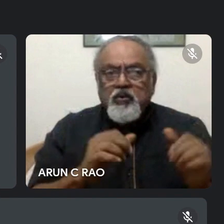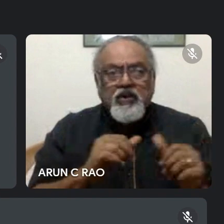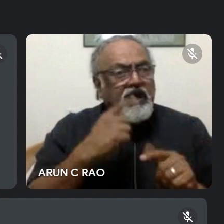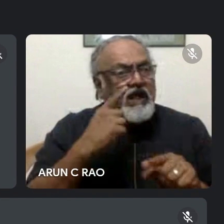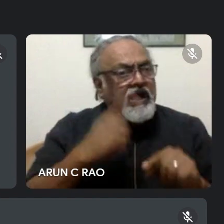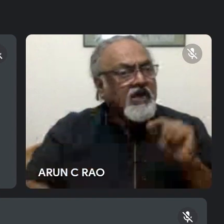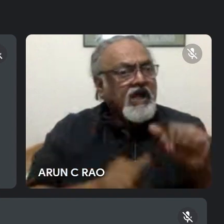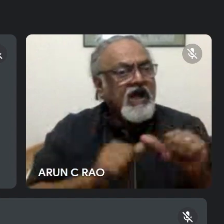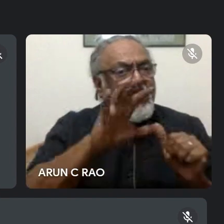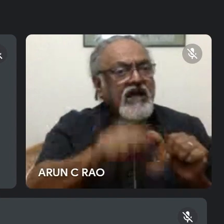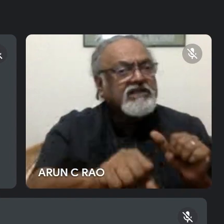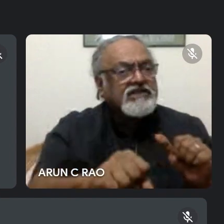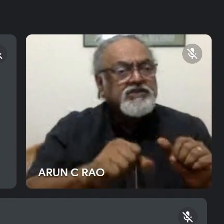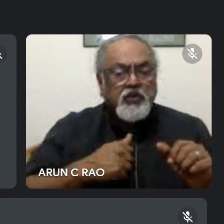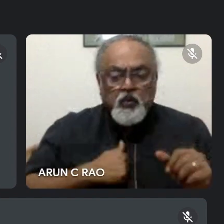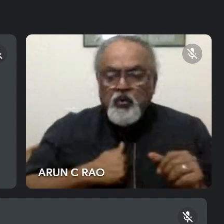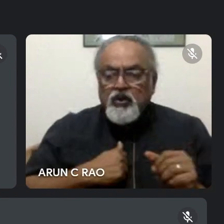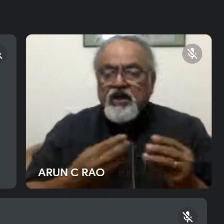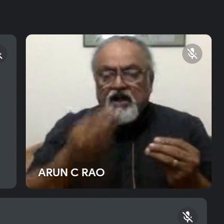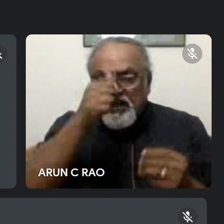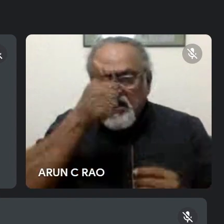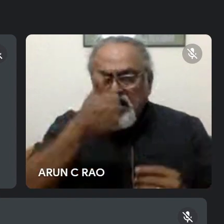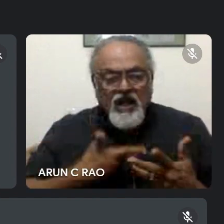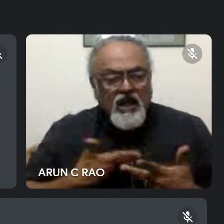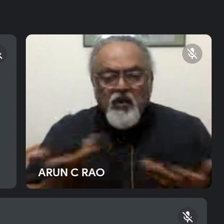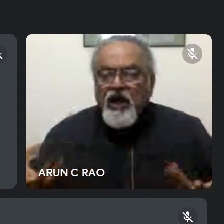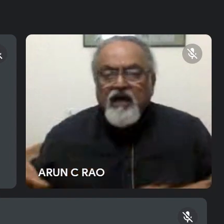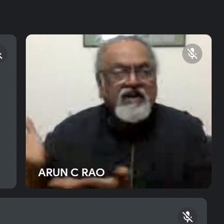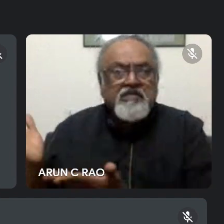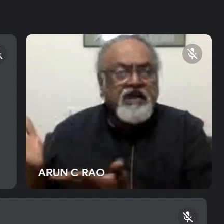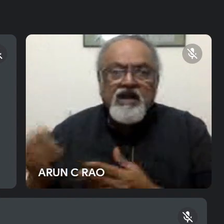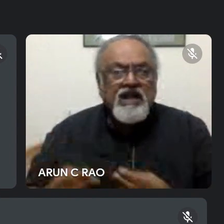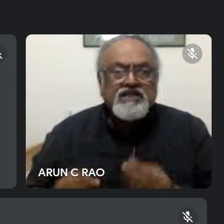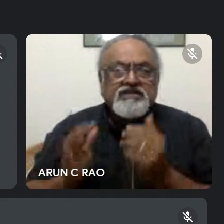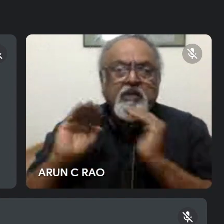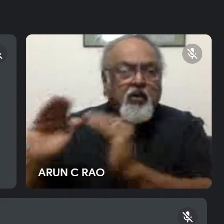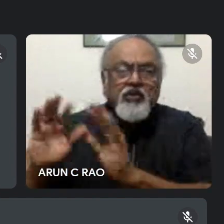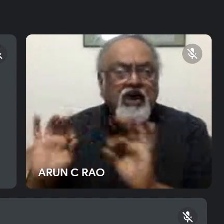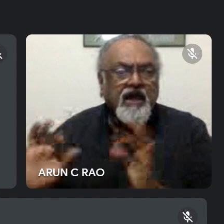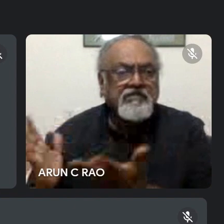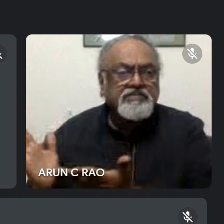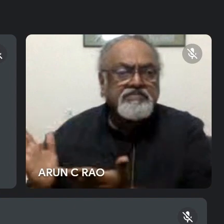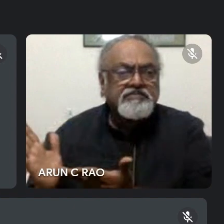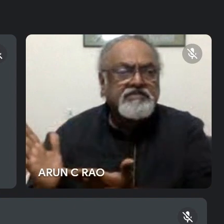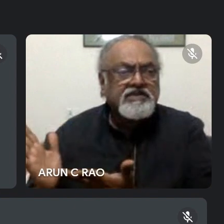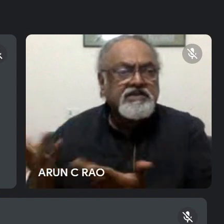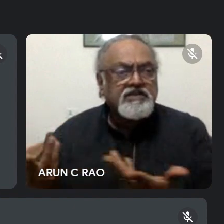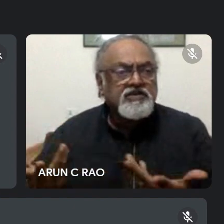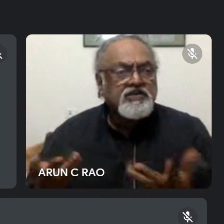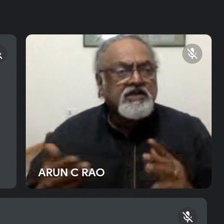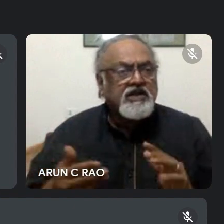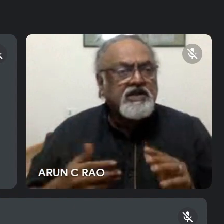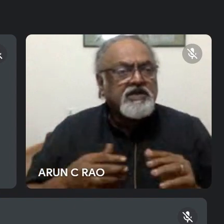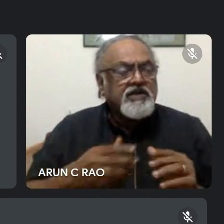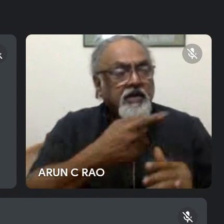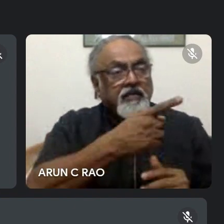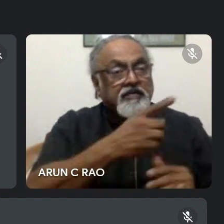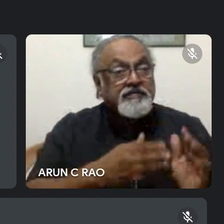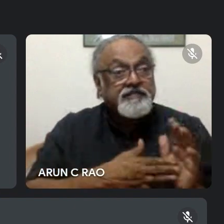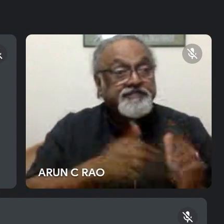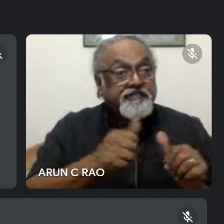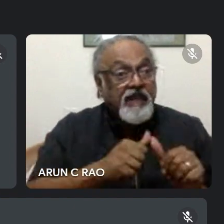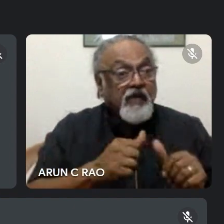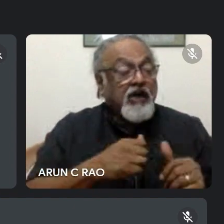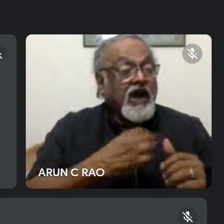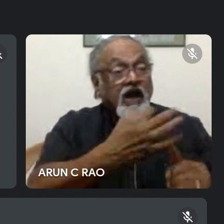those kinds of provisions for ourselves in India. I remember the my master's course asking me if I was